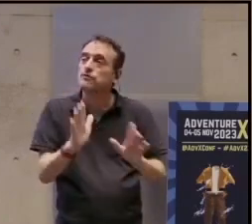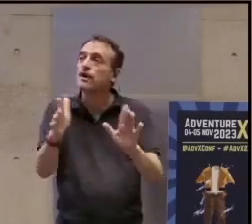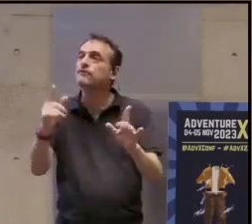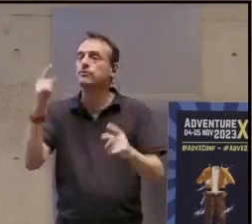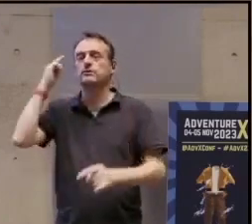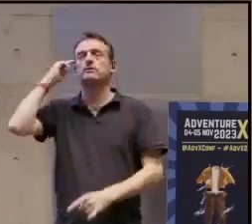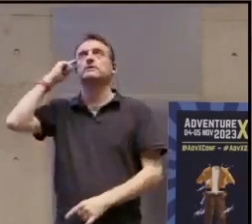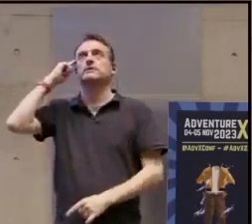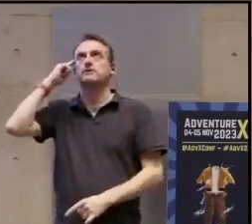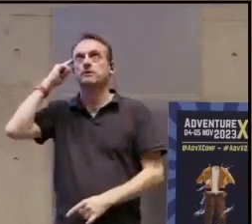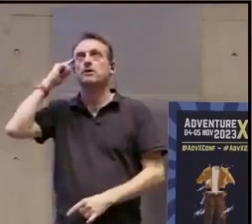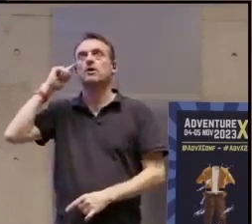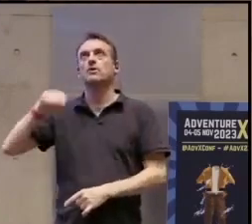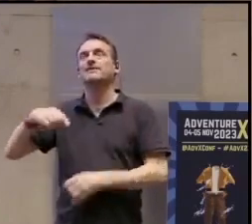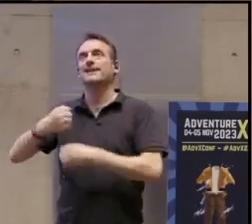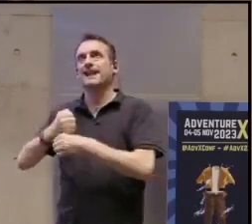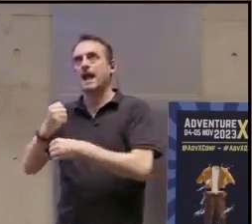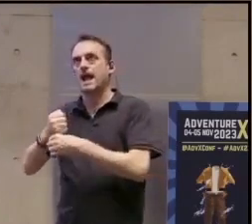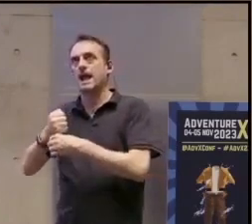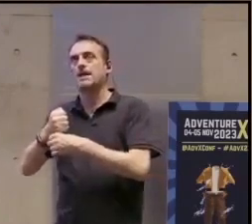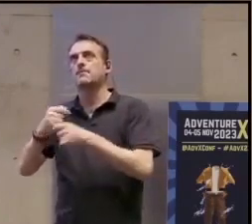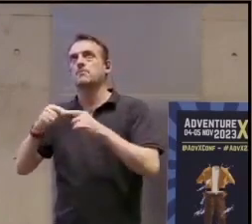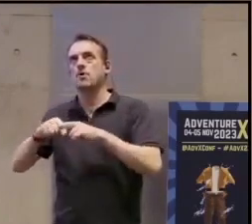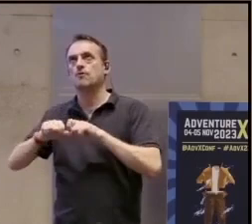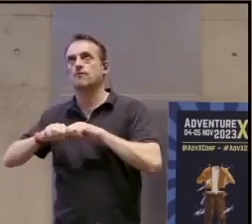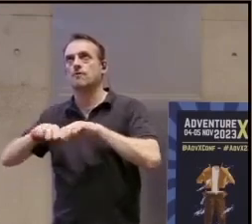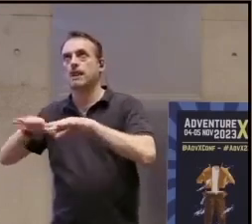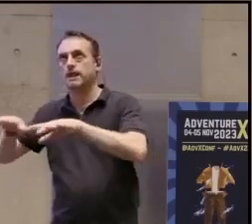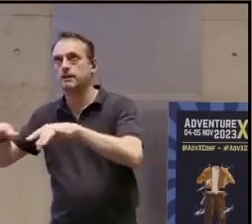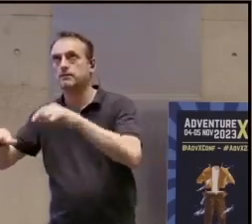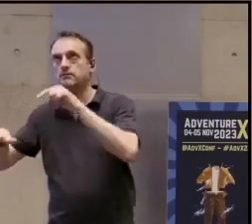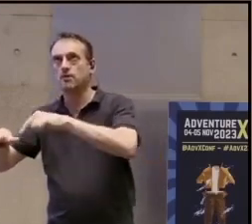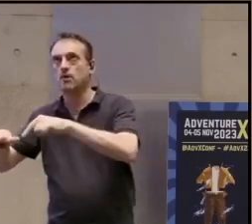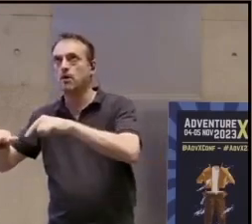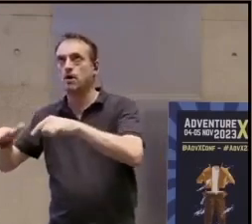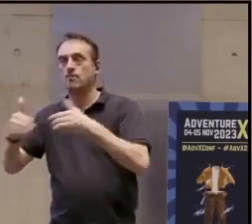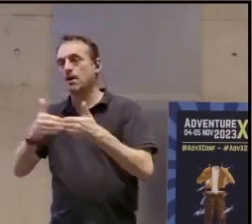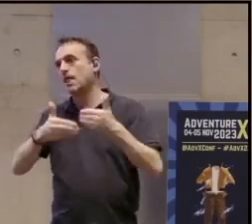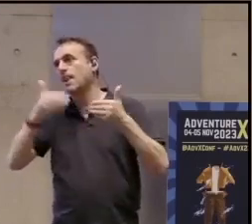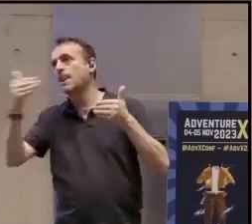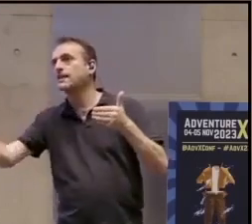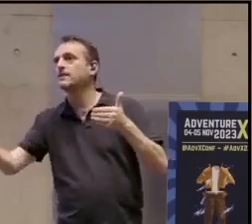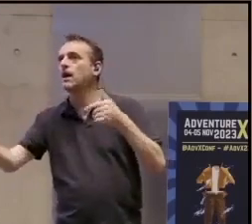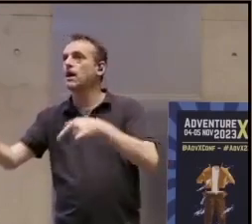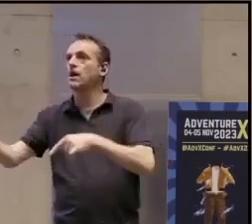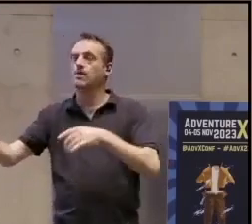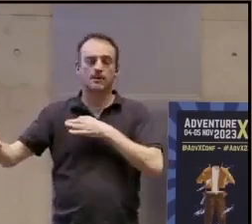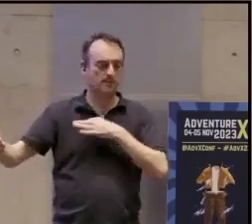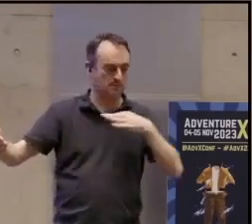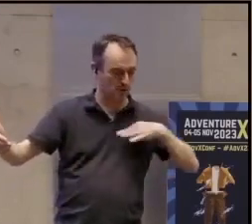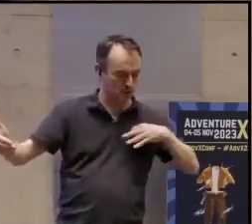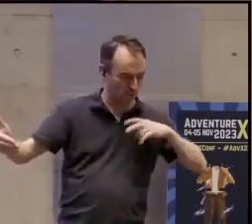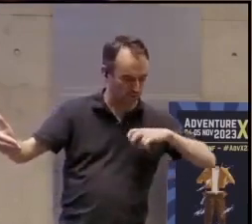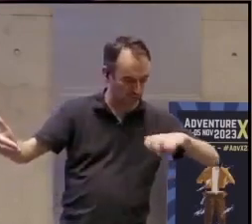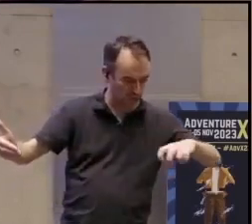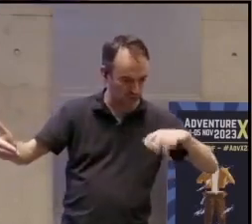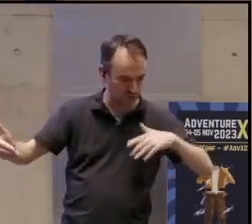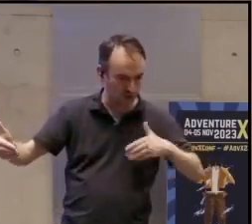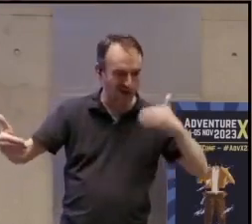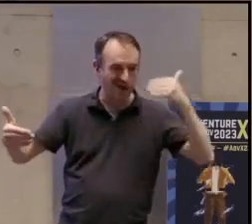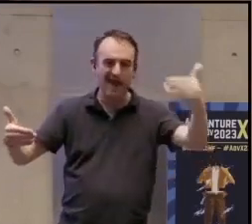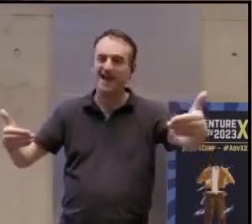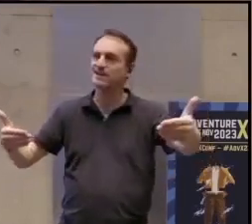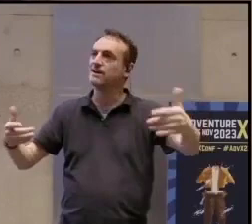sometimes your game will be out there, but the medical research has now so perceived it. So your game is out there, and